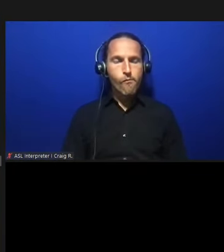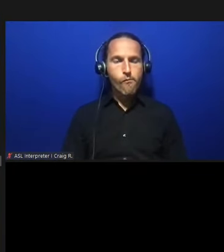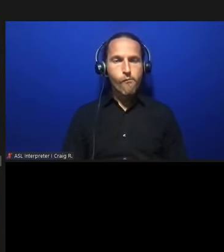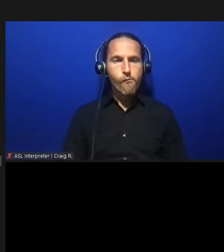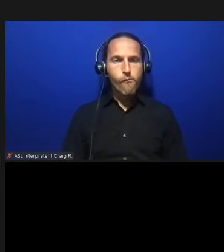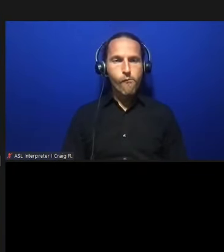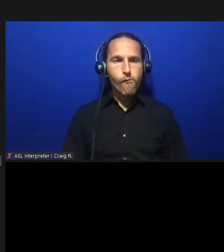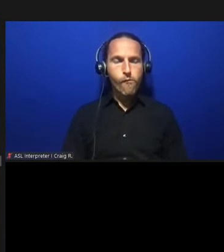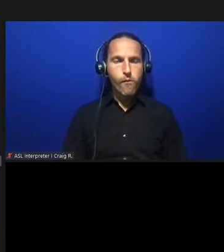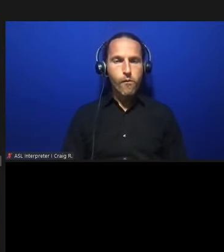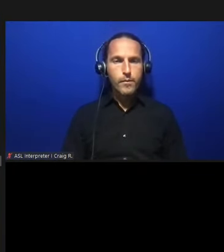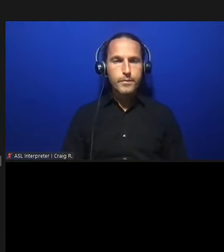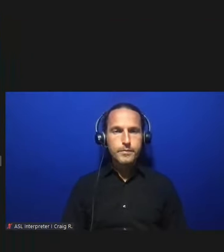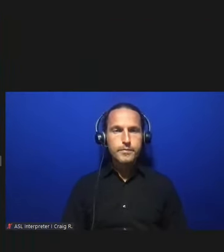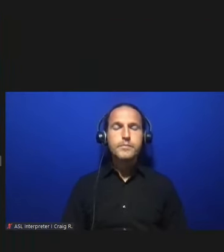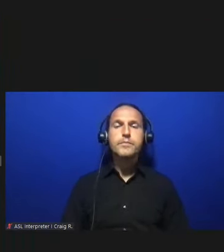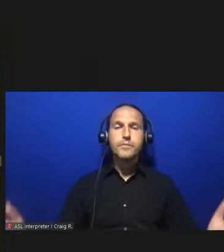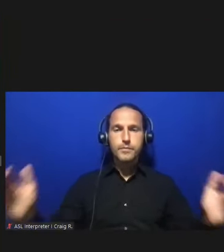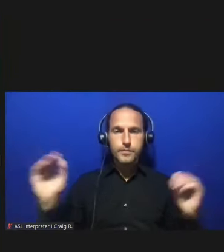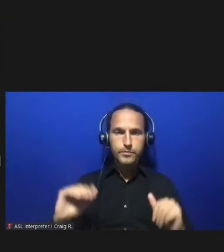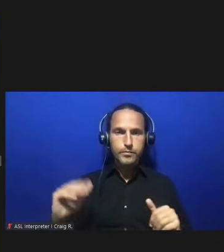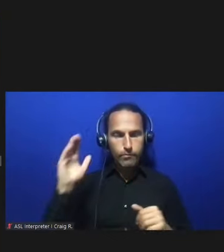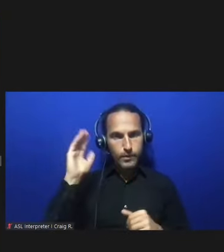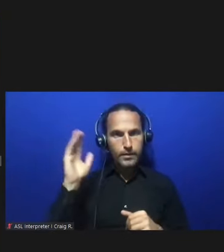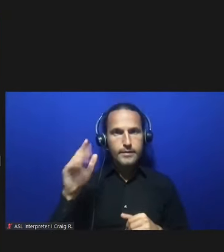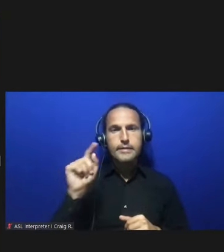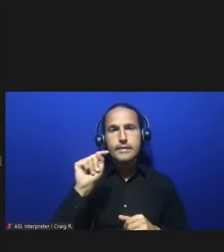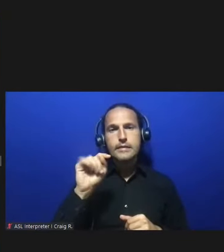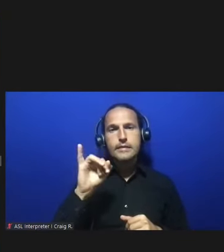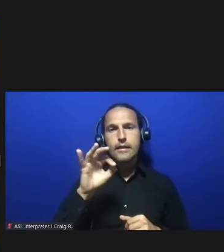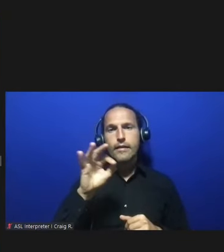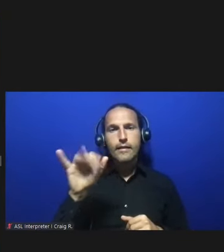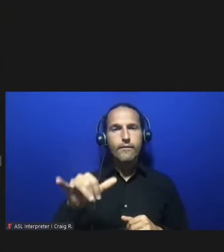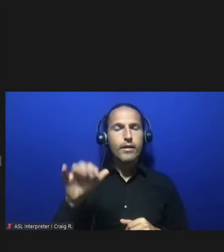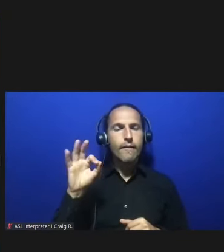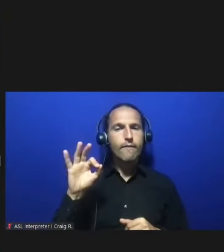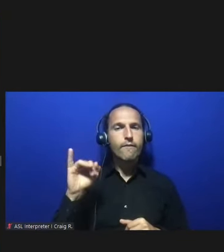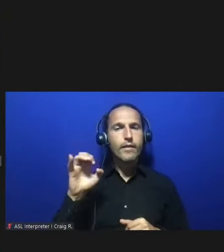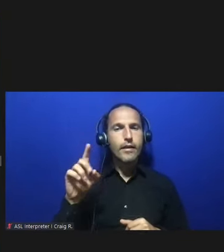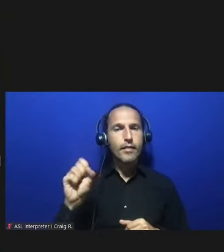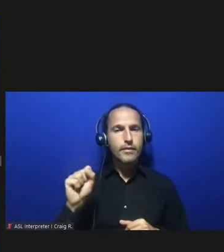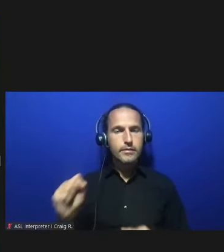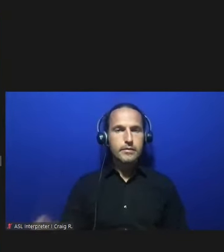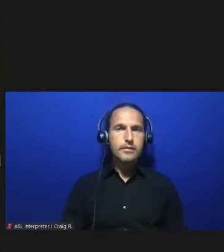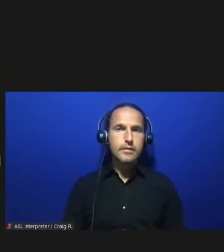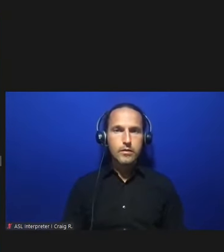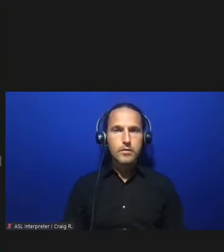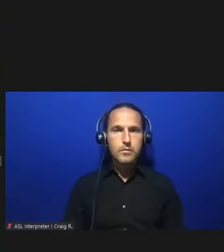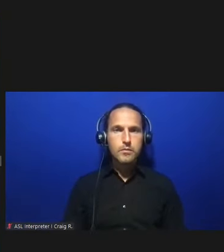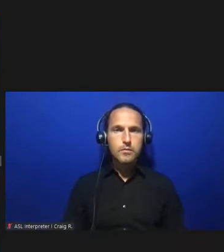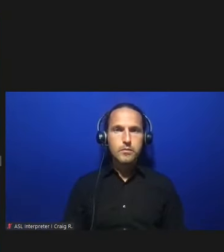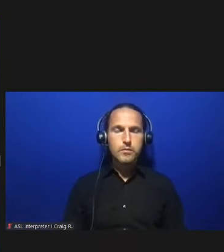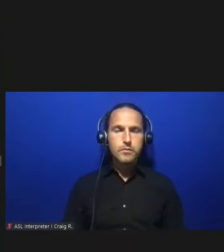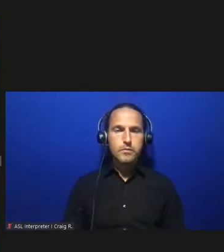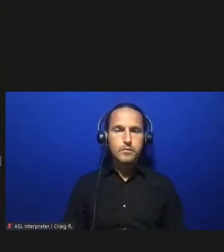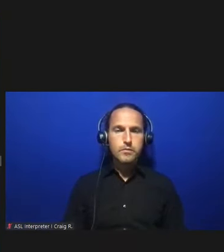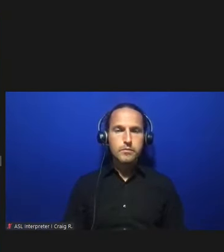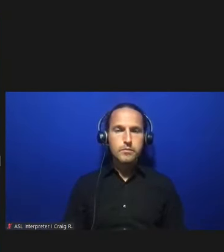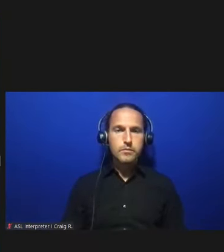Thank you. Our next speaker is Tiffany Fields, followed by Antoinette Davi.